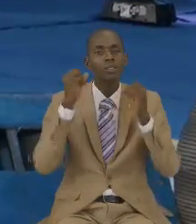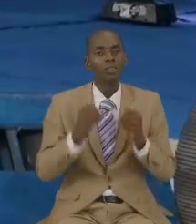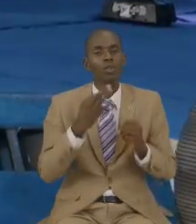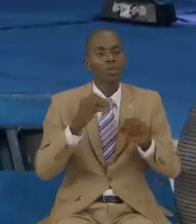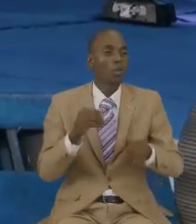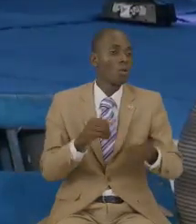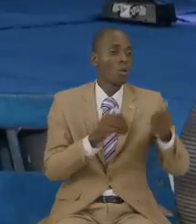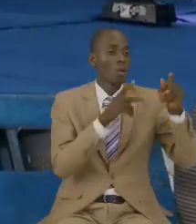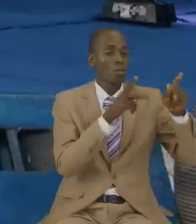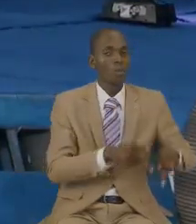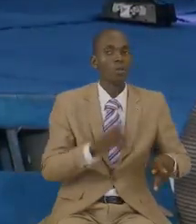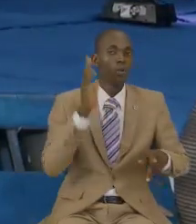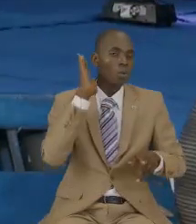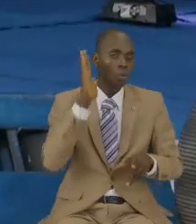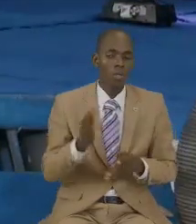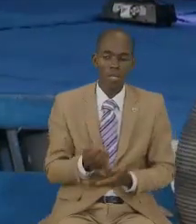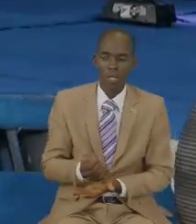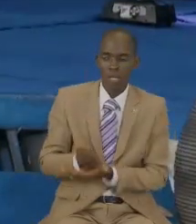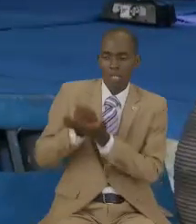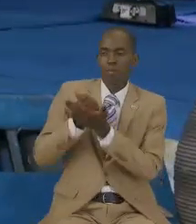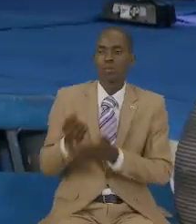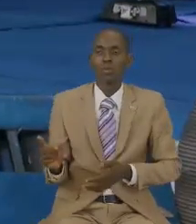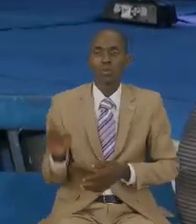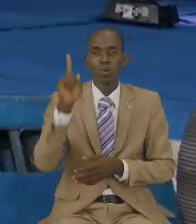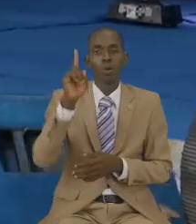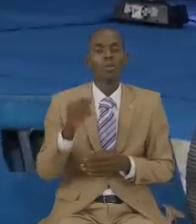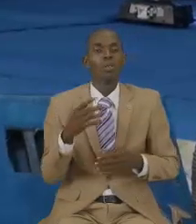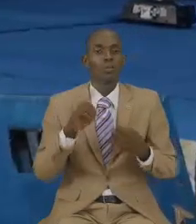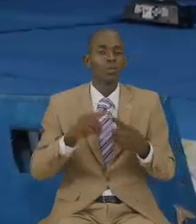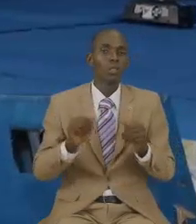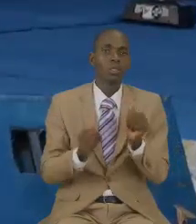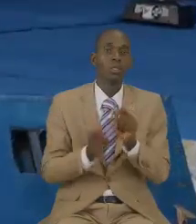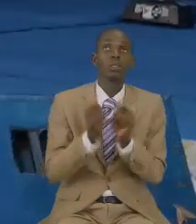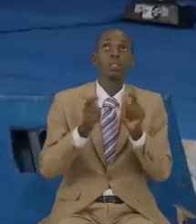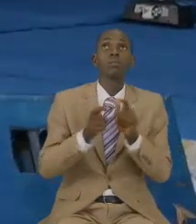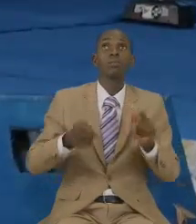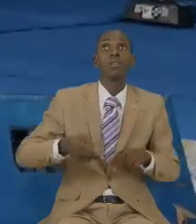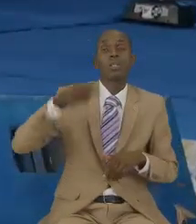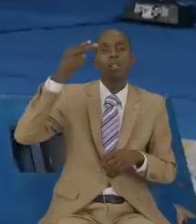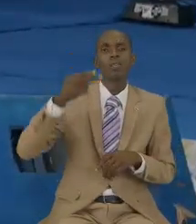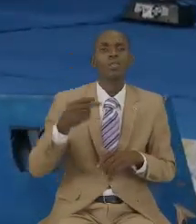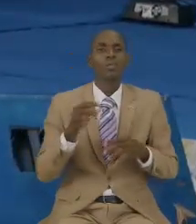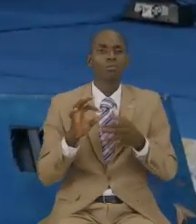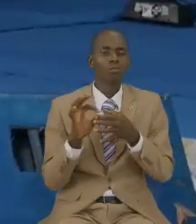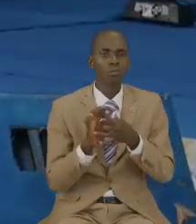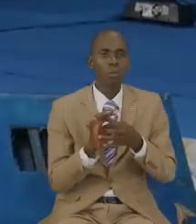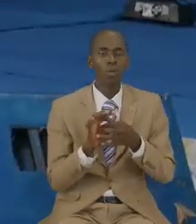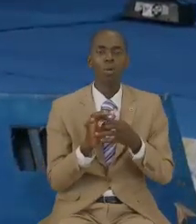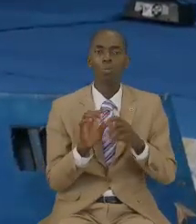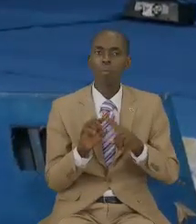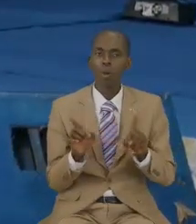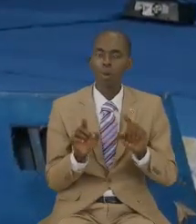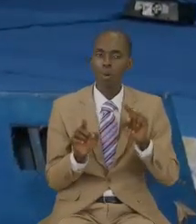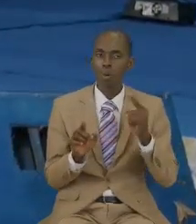other person will lift you up to a higher level. Your network, but only with